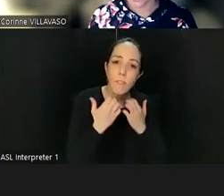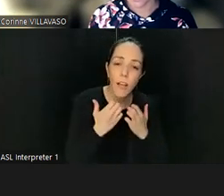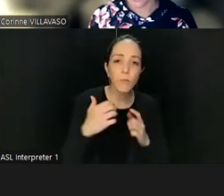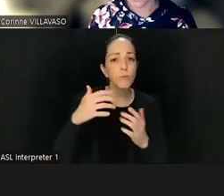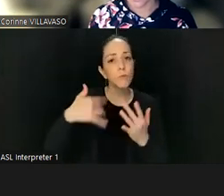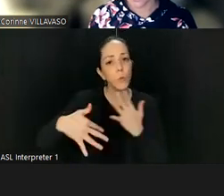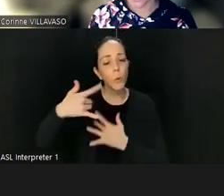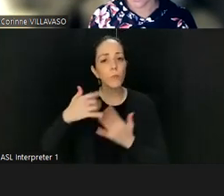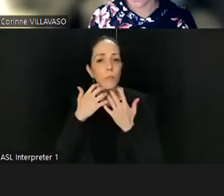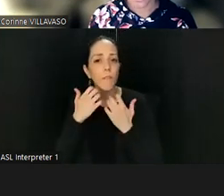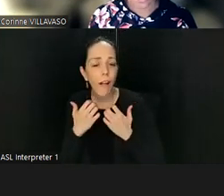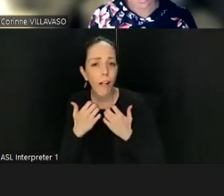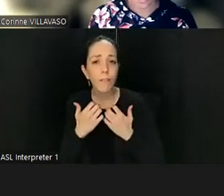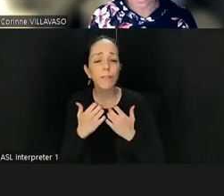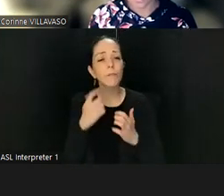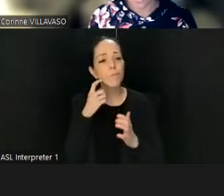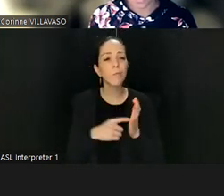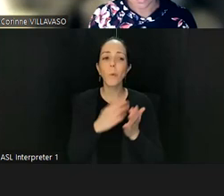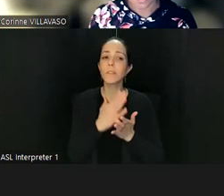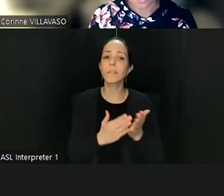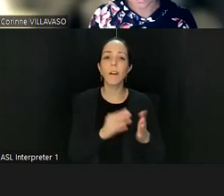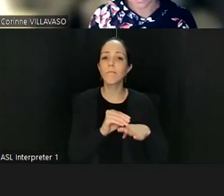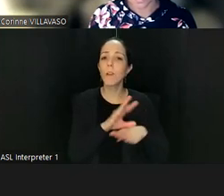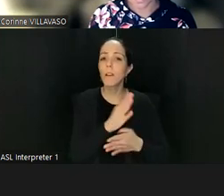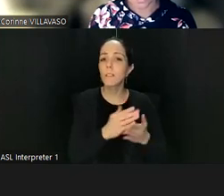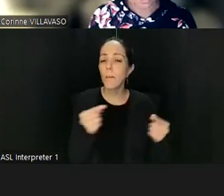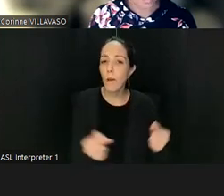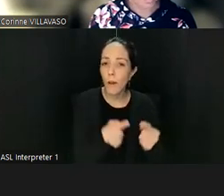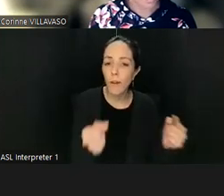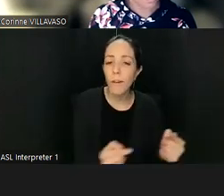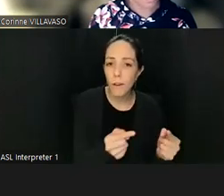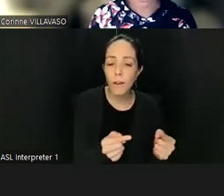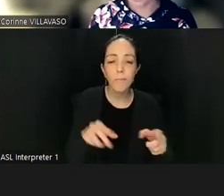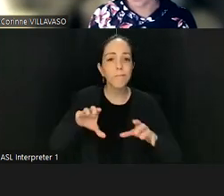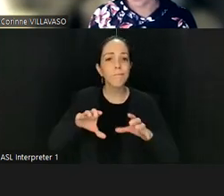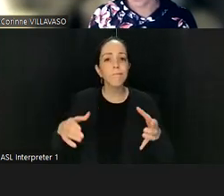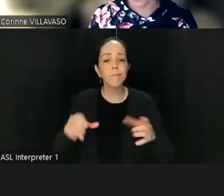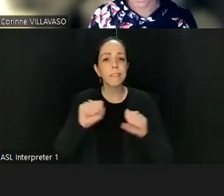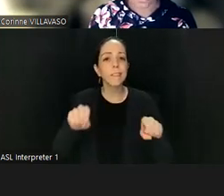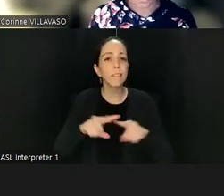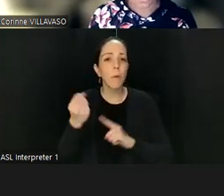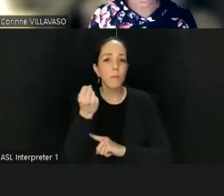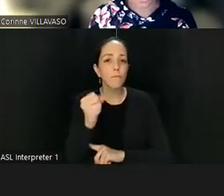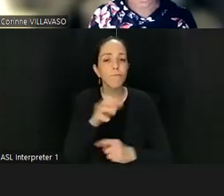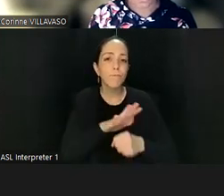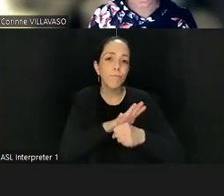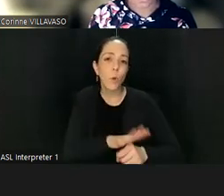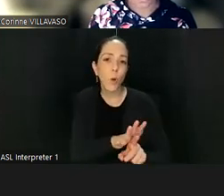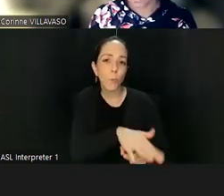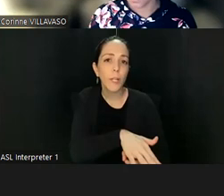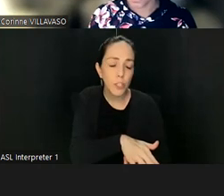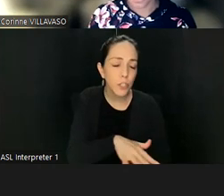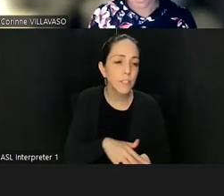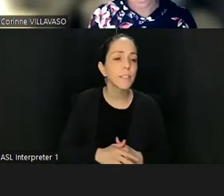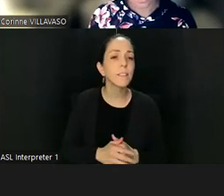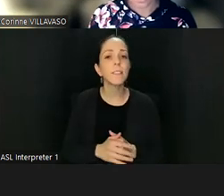including systemic racism, classism, and other systems of oppression that perpetuated harm against Black, Indigenous, and immigrant